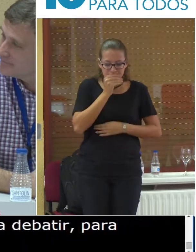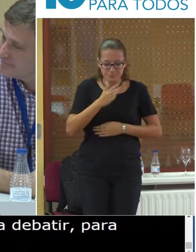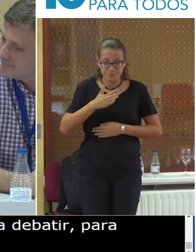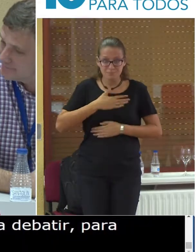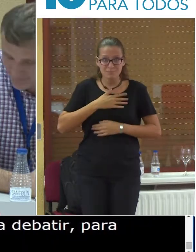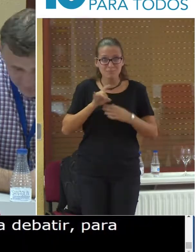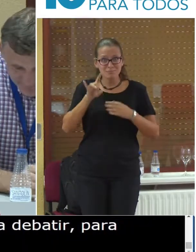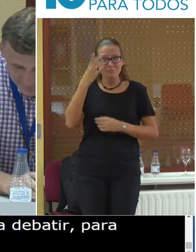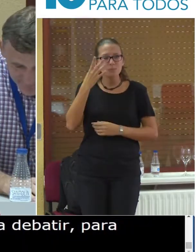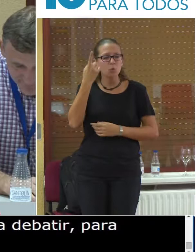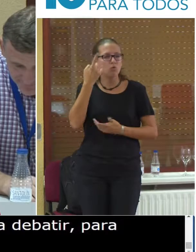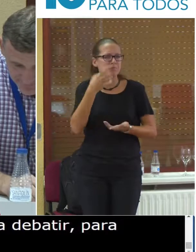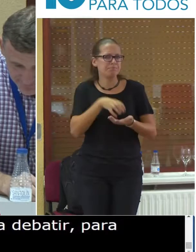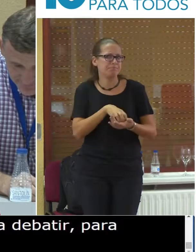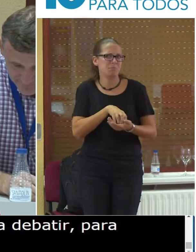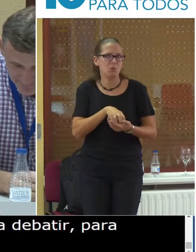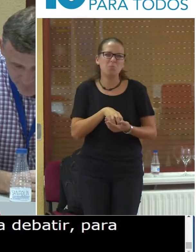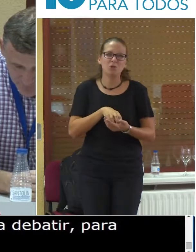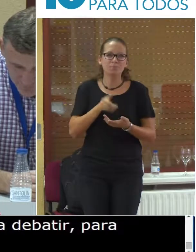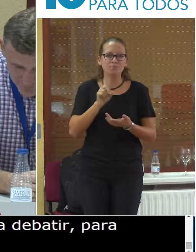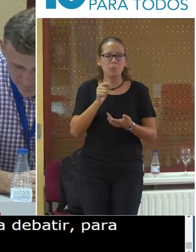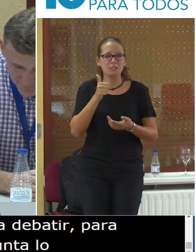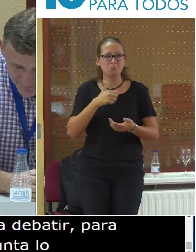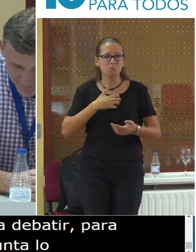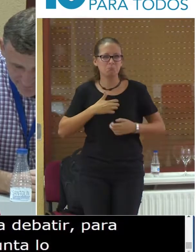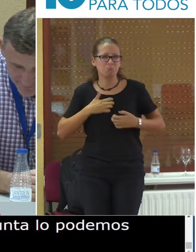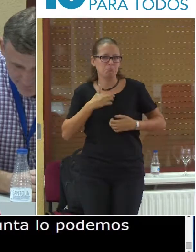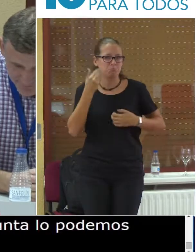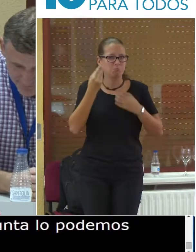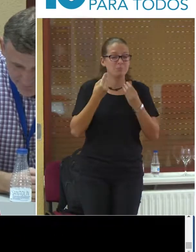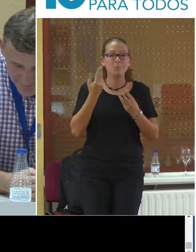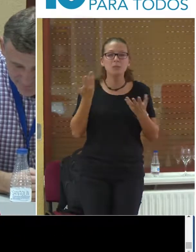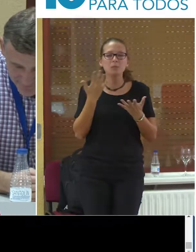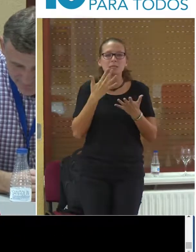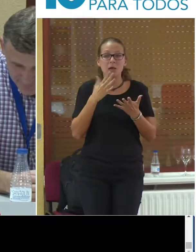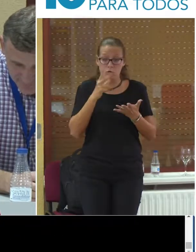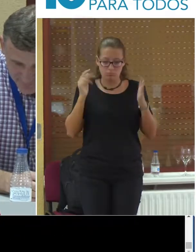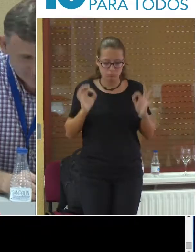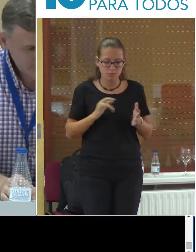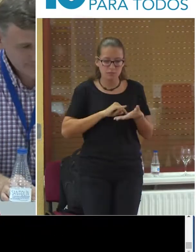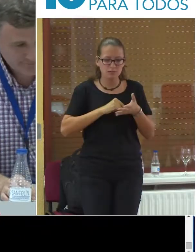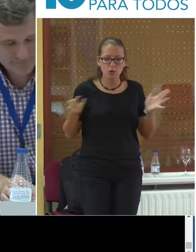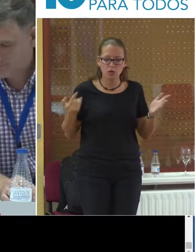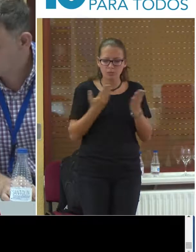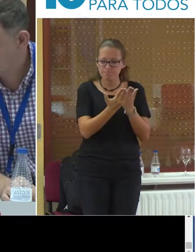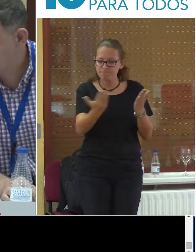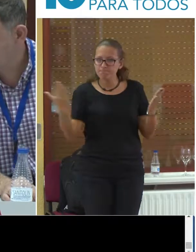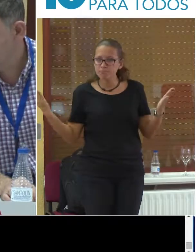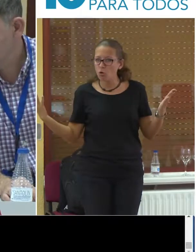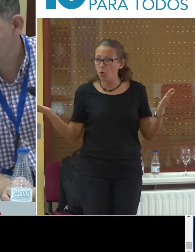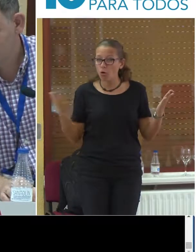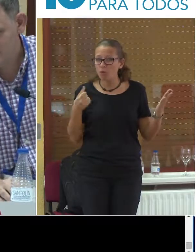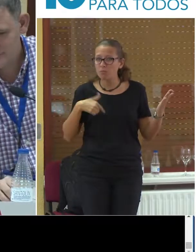I've got one little question. It's something that concerns me. Of all the technologies we have now,